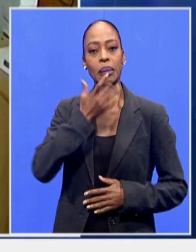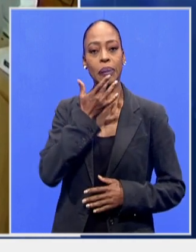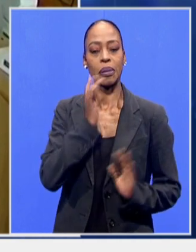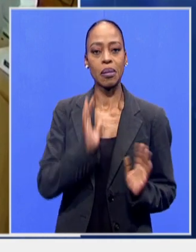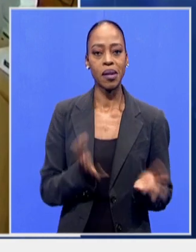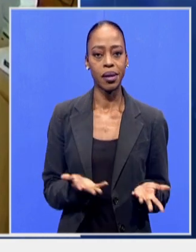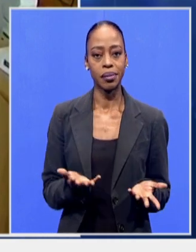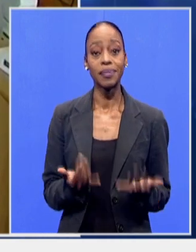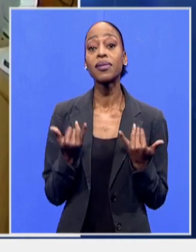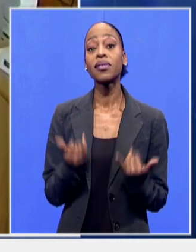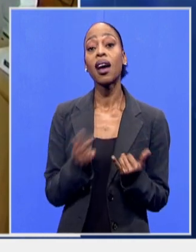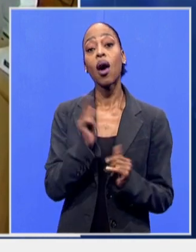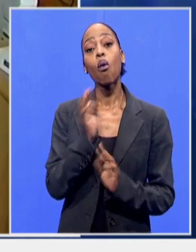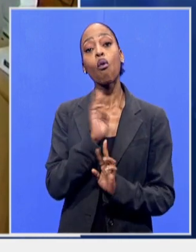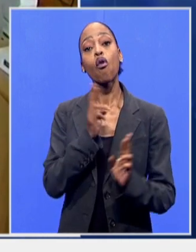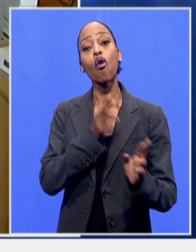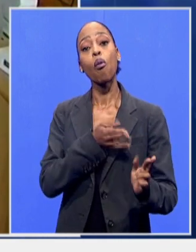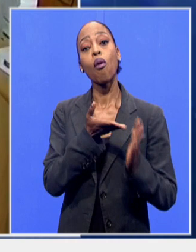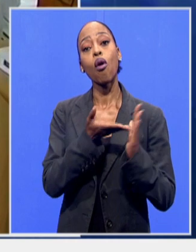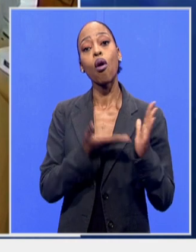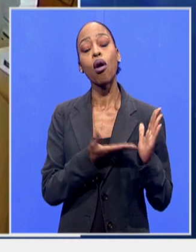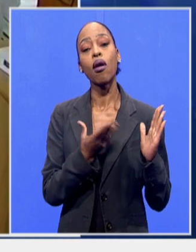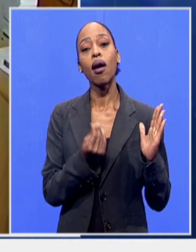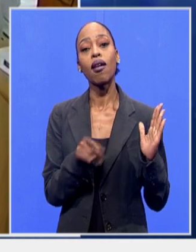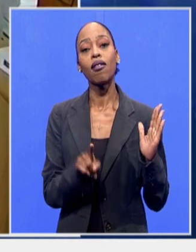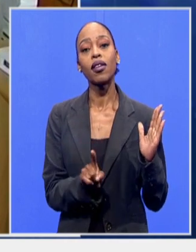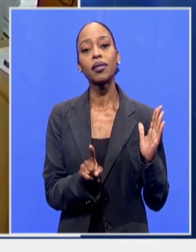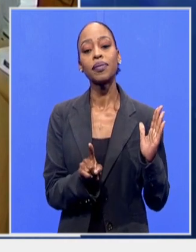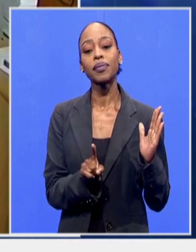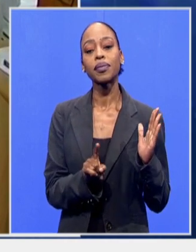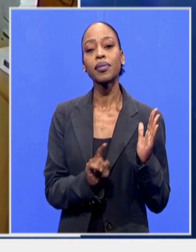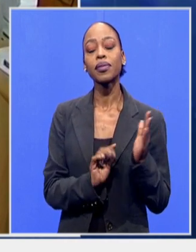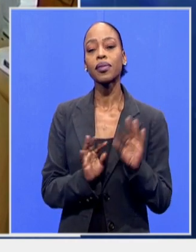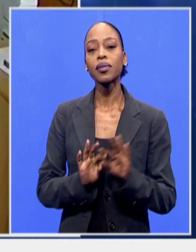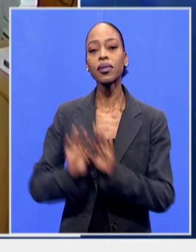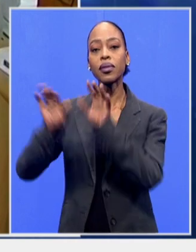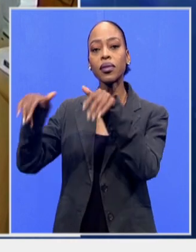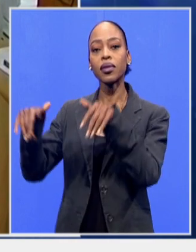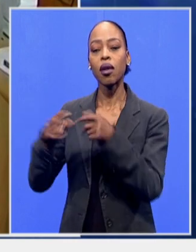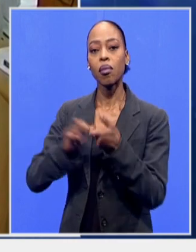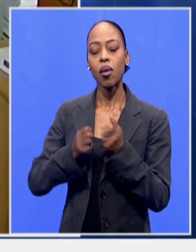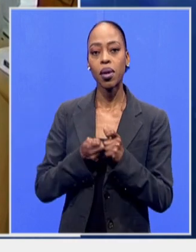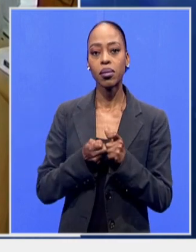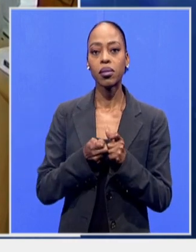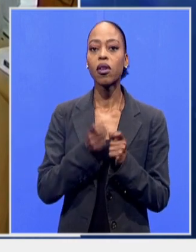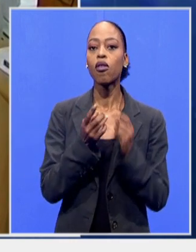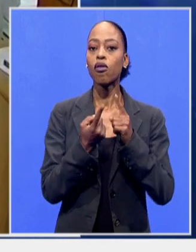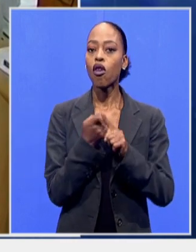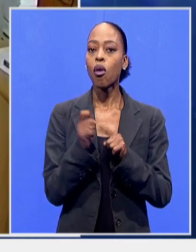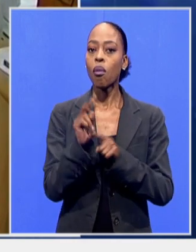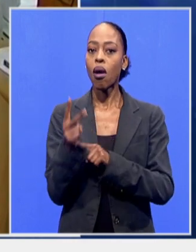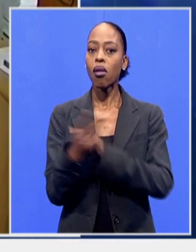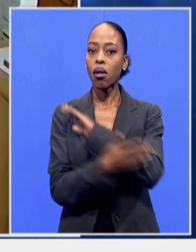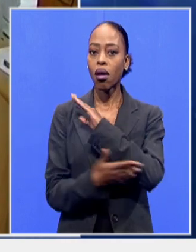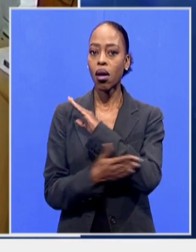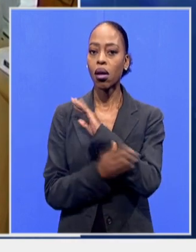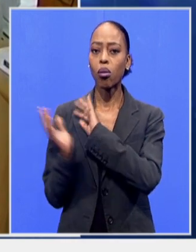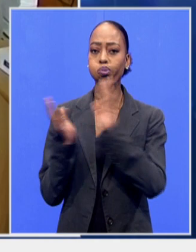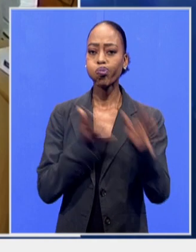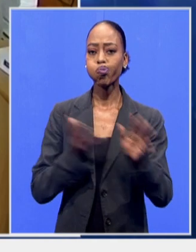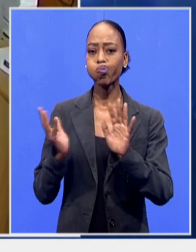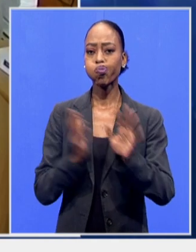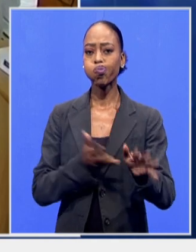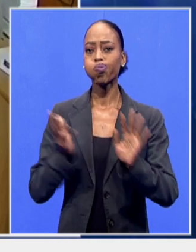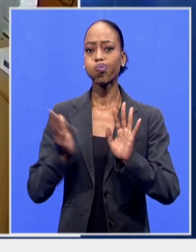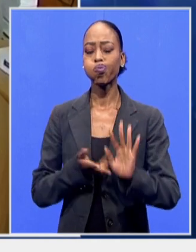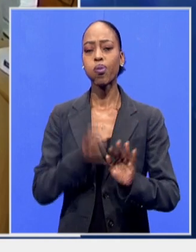this report, what's often referred to as a spillover problem. That means people coming from other countries to South Africa. This is a problem that can't